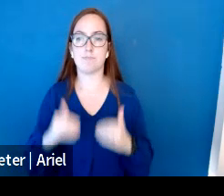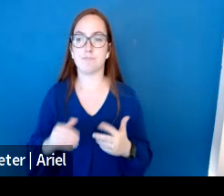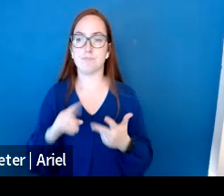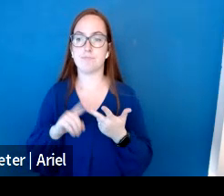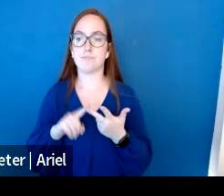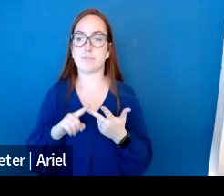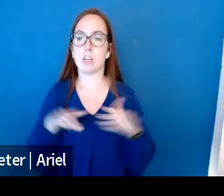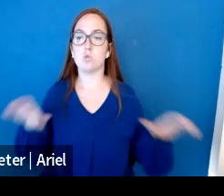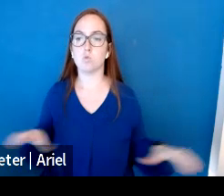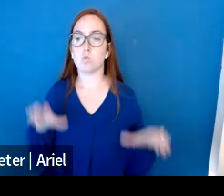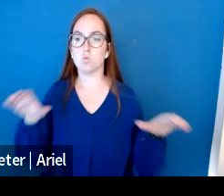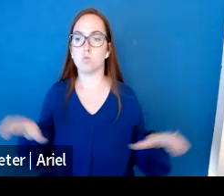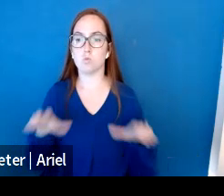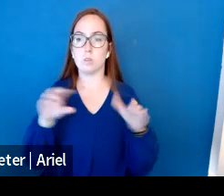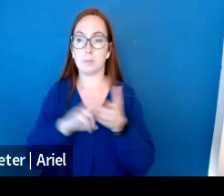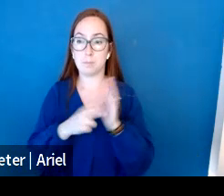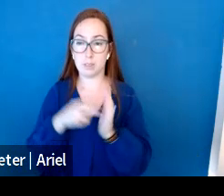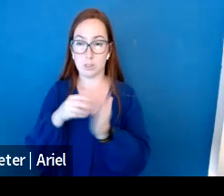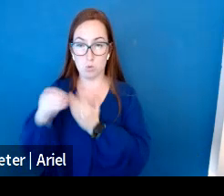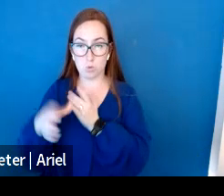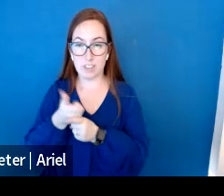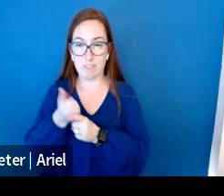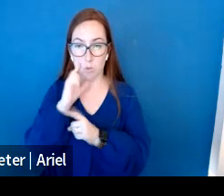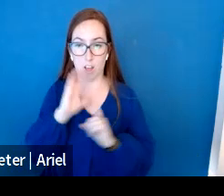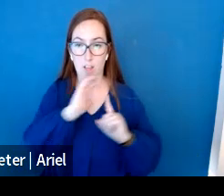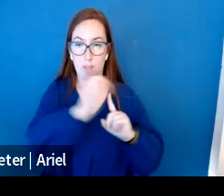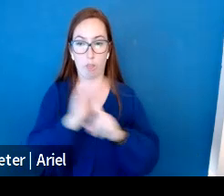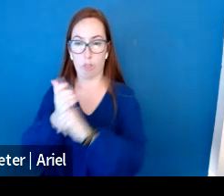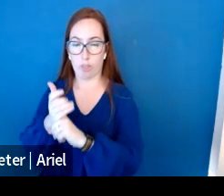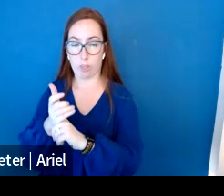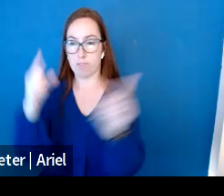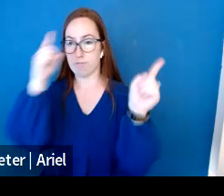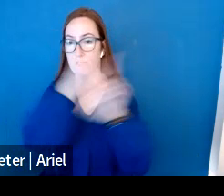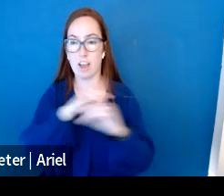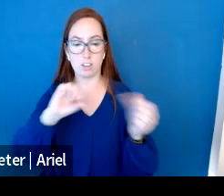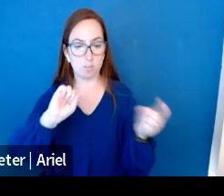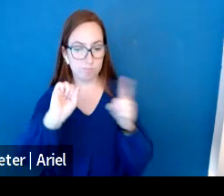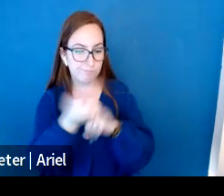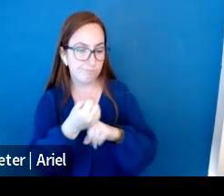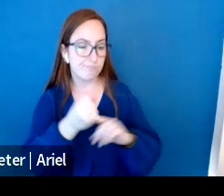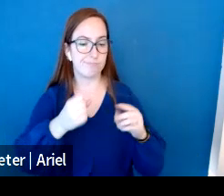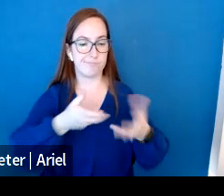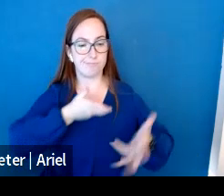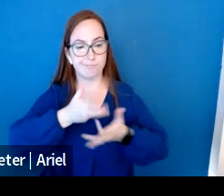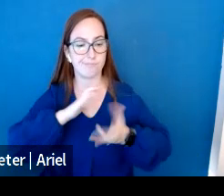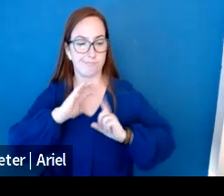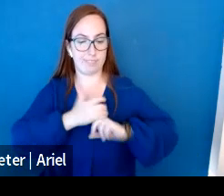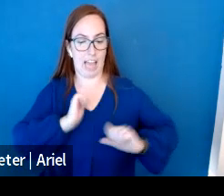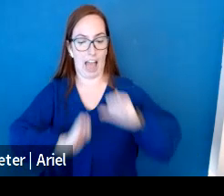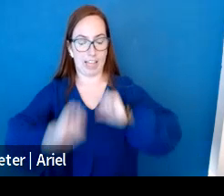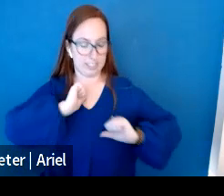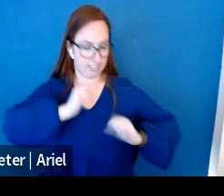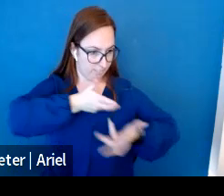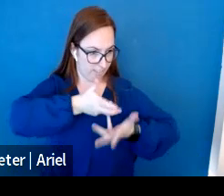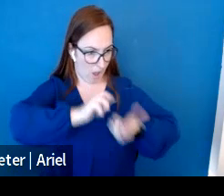which students will engage when role playing and act out the skills related to getting along with